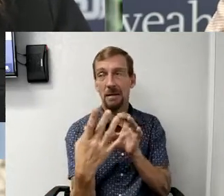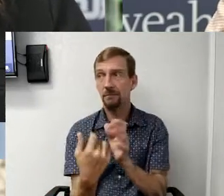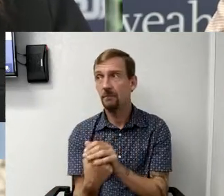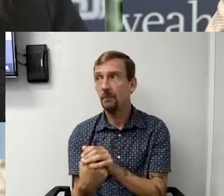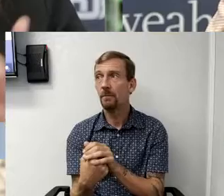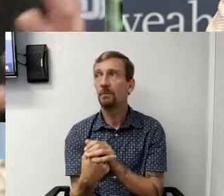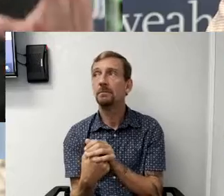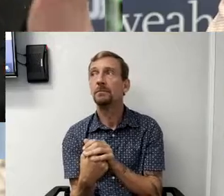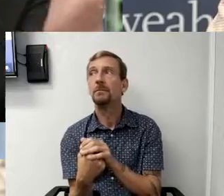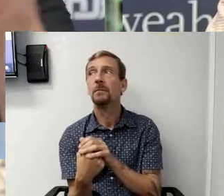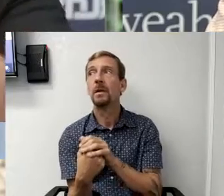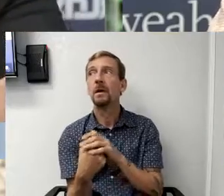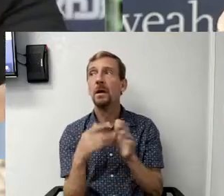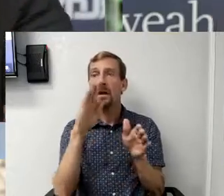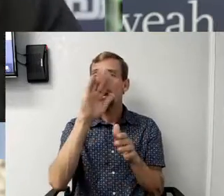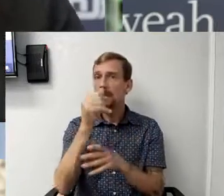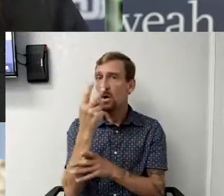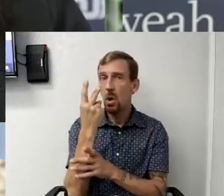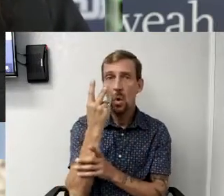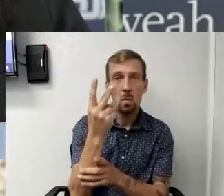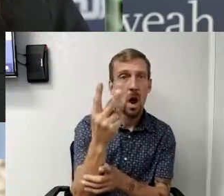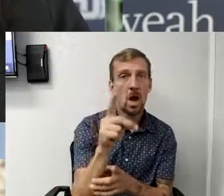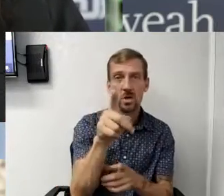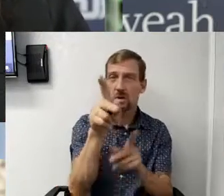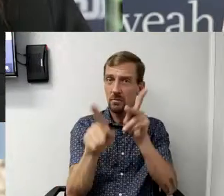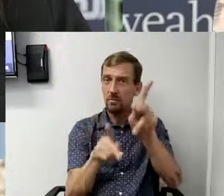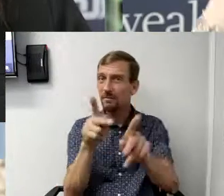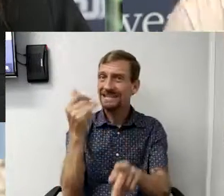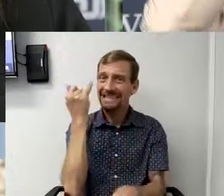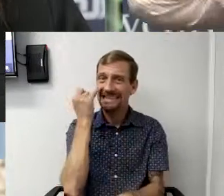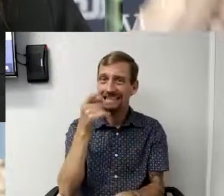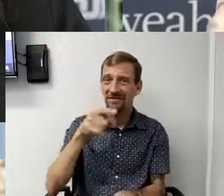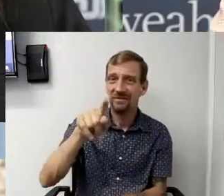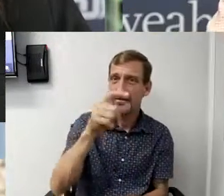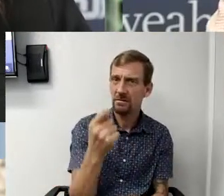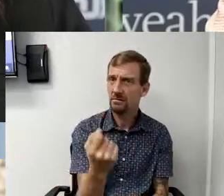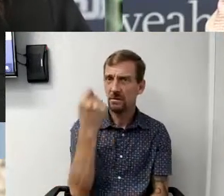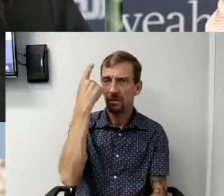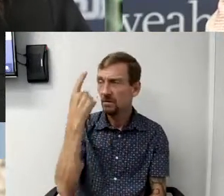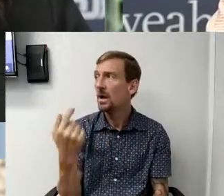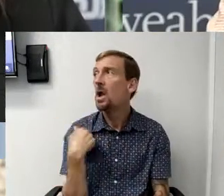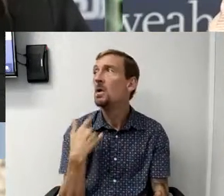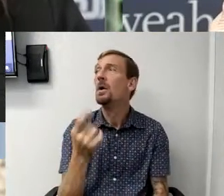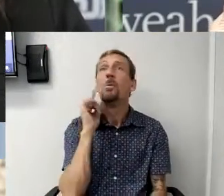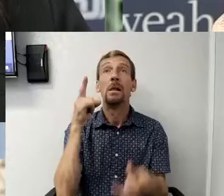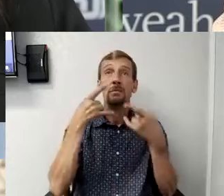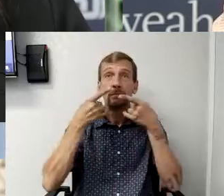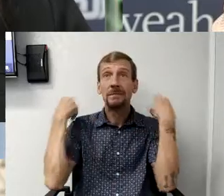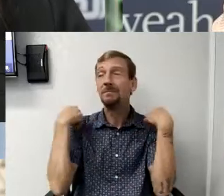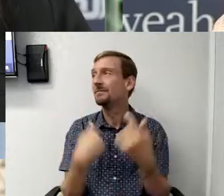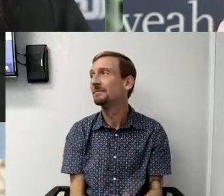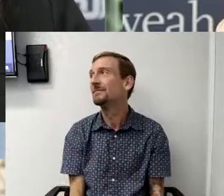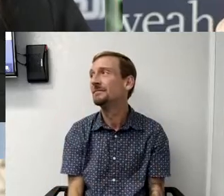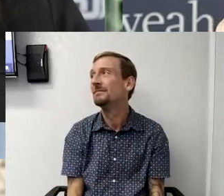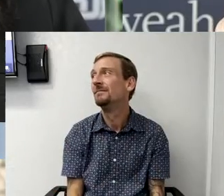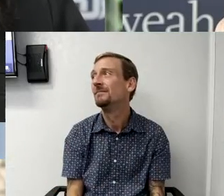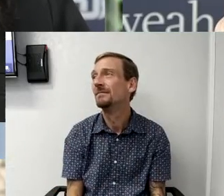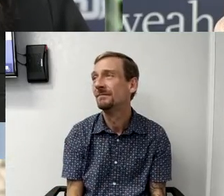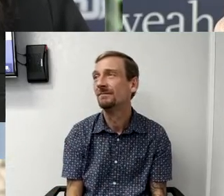are, by watching people, if people understand or not, then we usually take them off. But